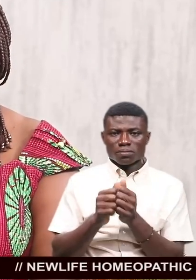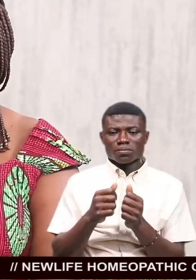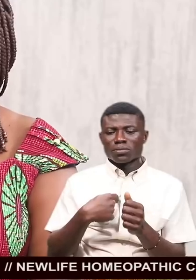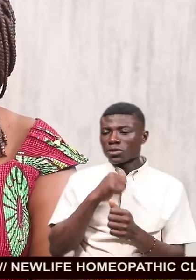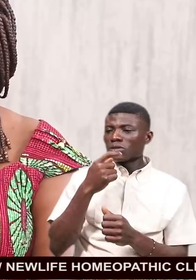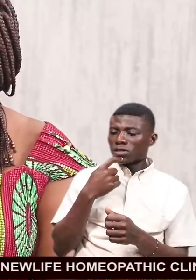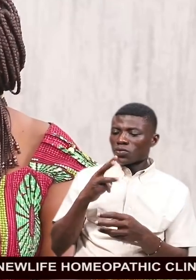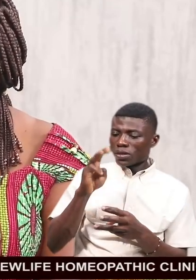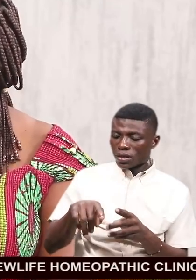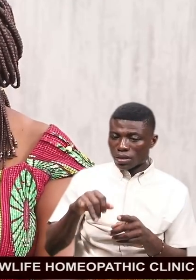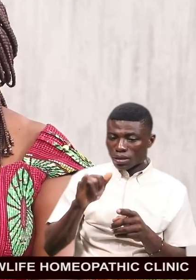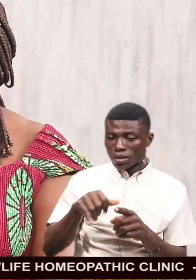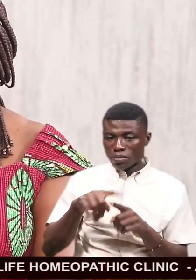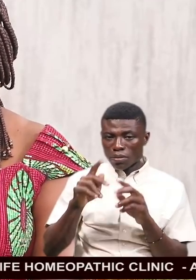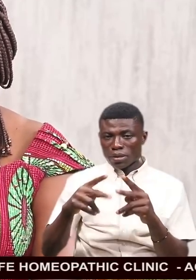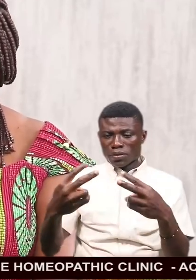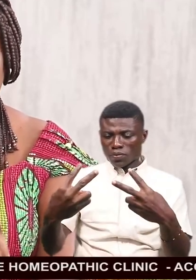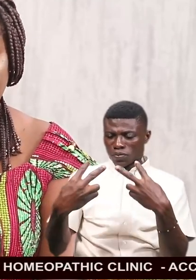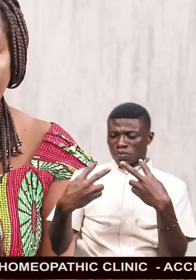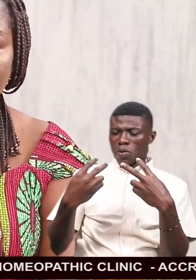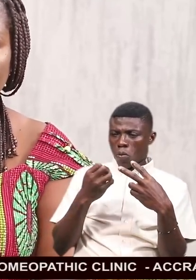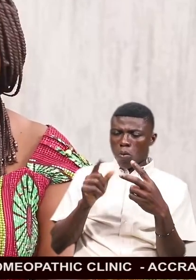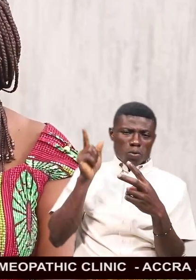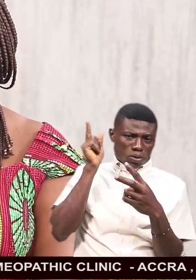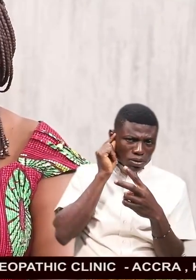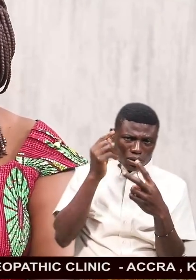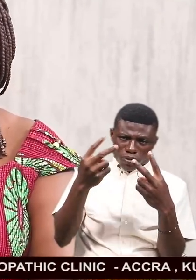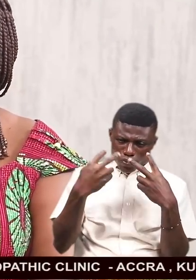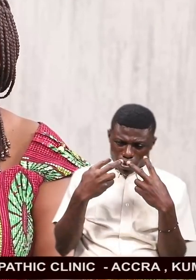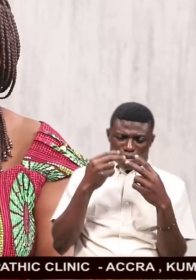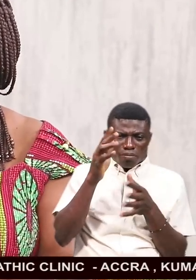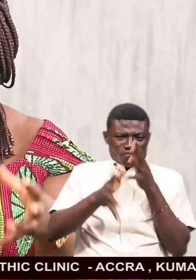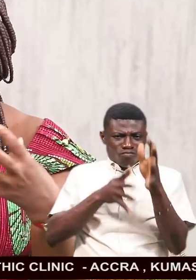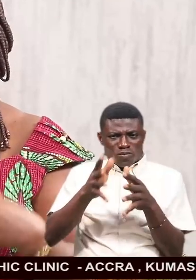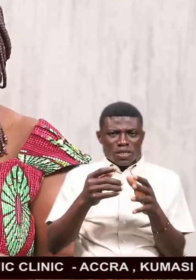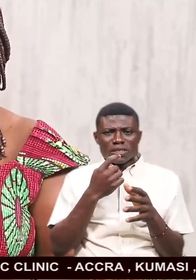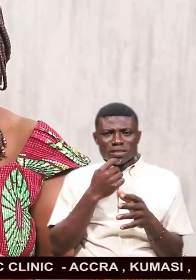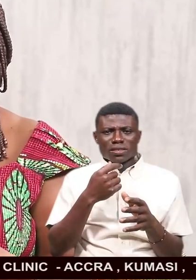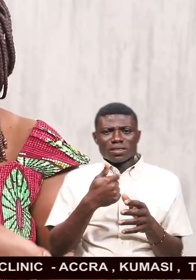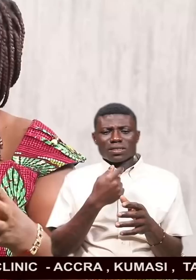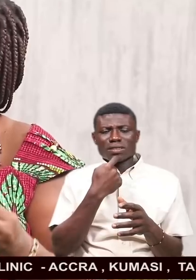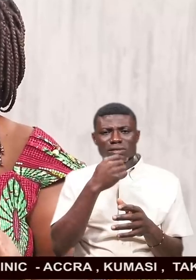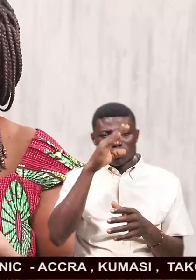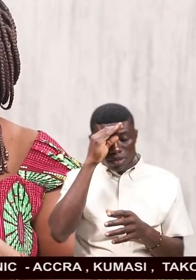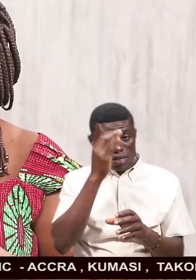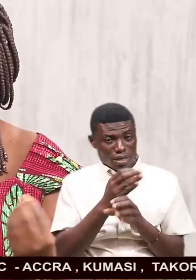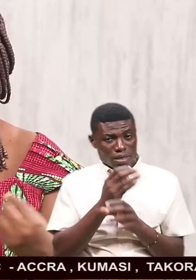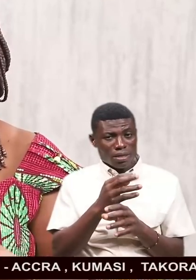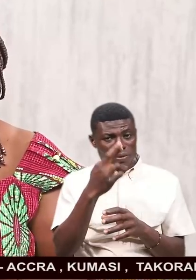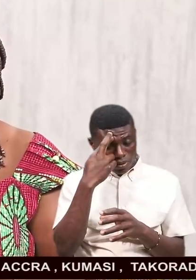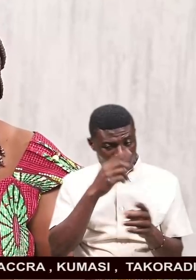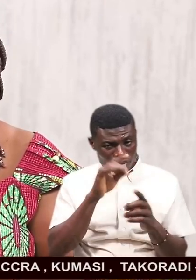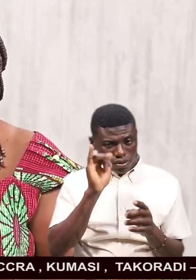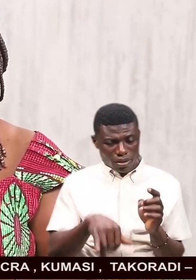sa ba ebia le o hwe me no o tie sa be be ka se oh o ye caring enti na na o ye